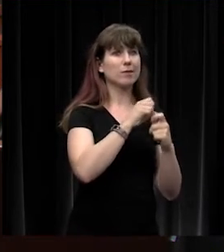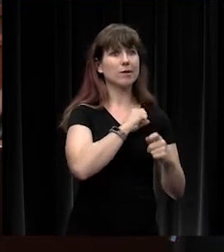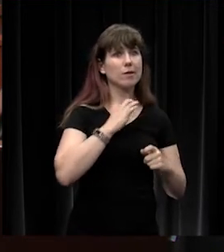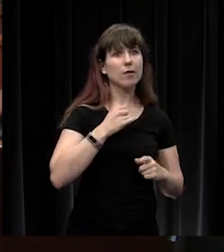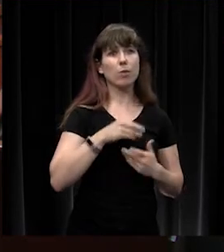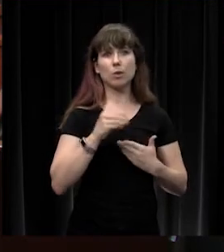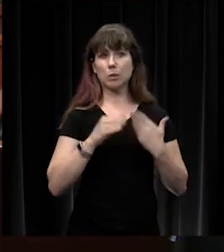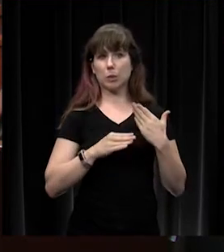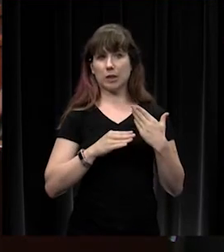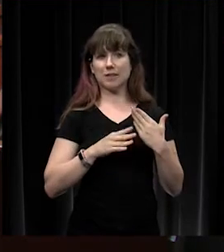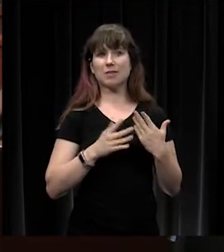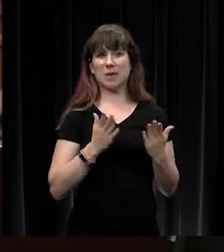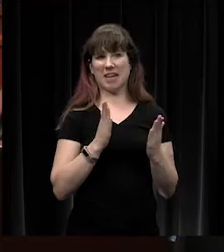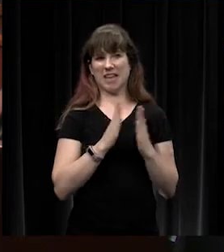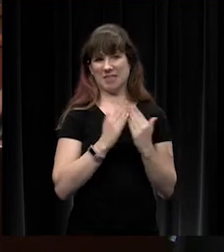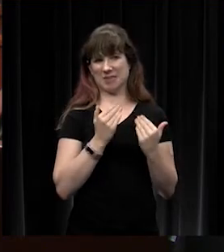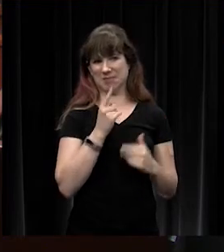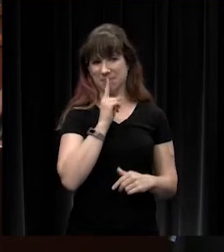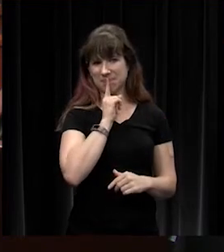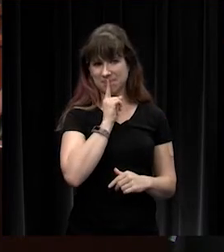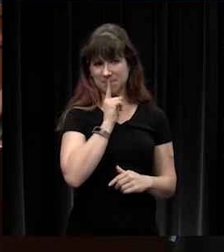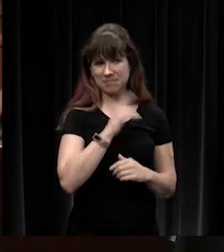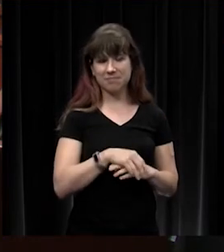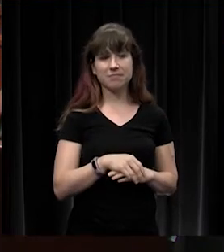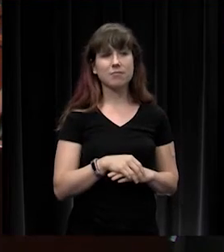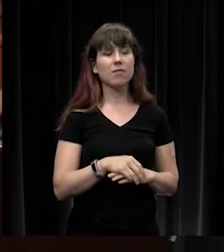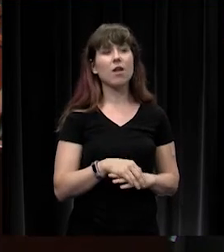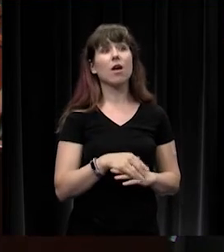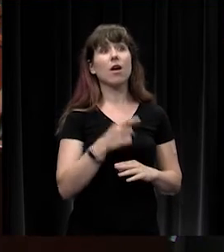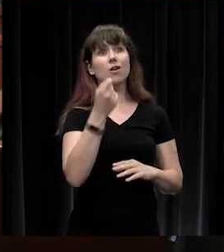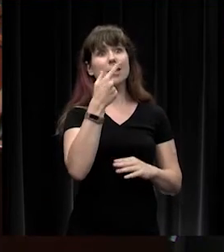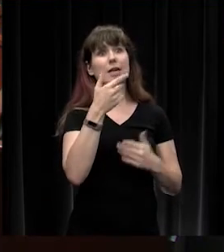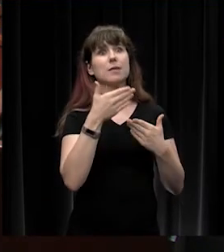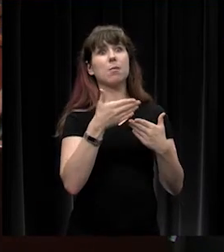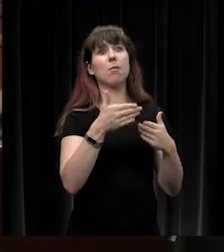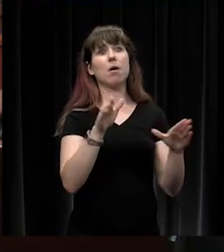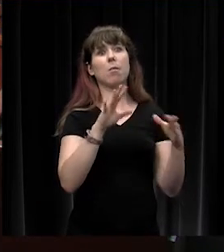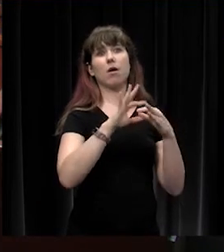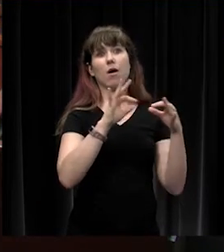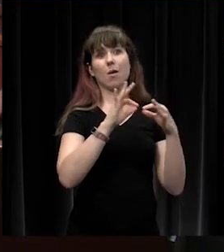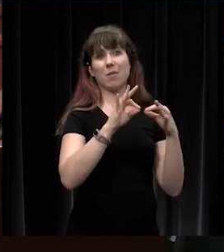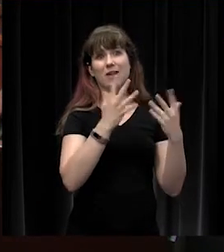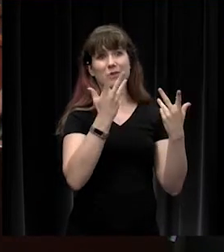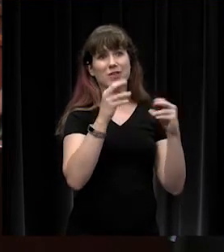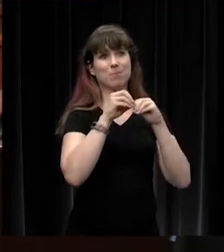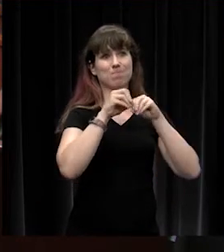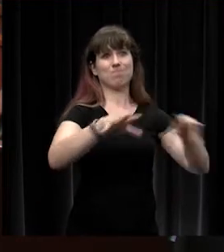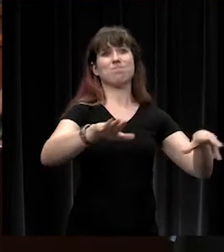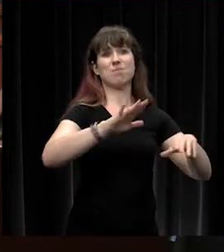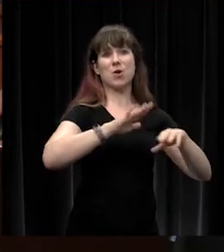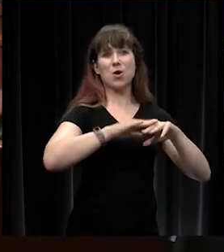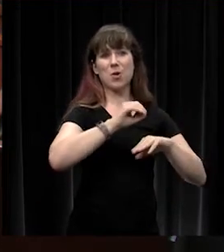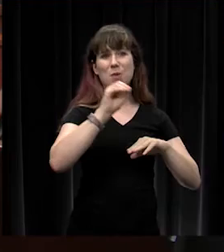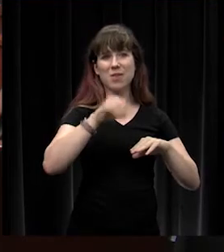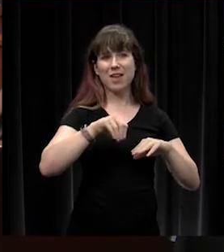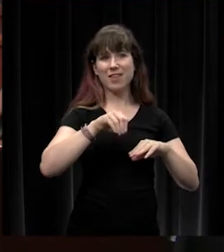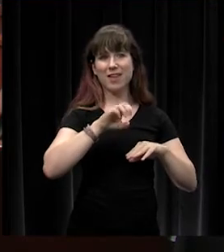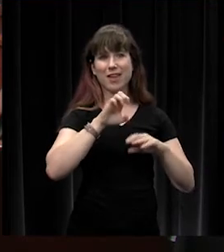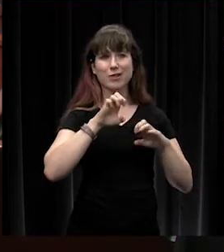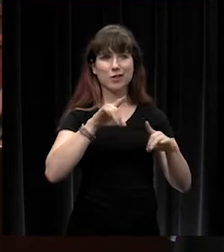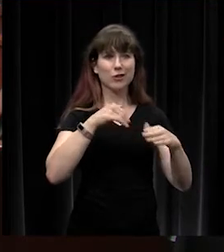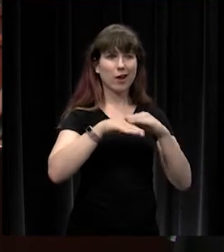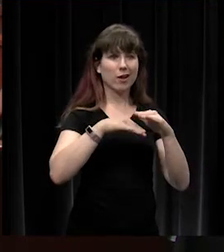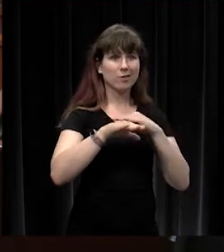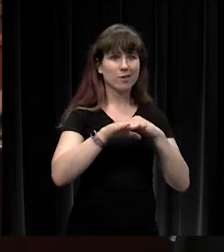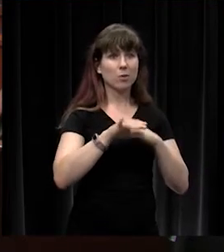students. Those speaking are advised that public comments are videotape recorded for broadcast on the district's educational access channel and audio